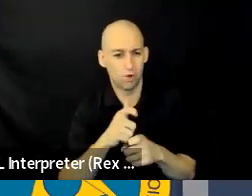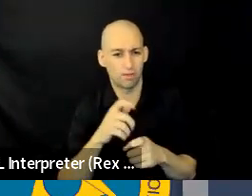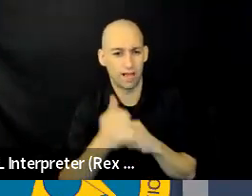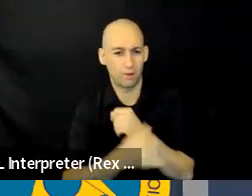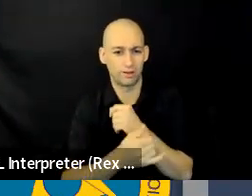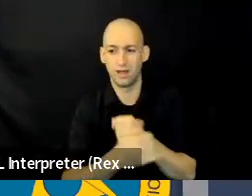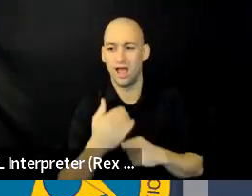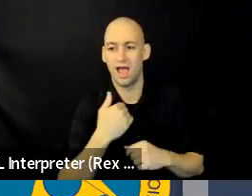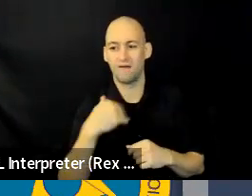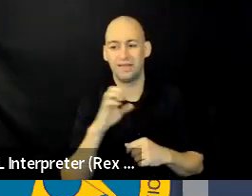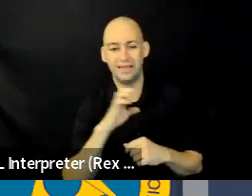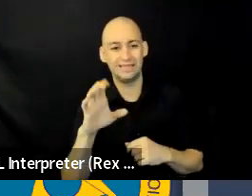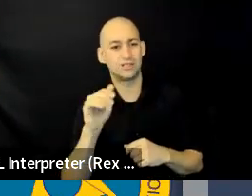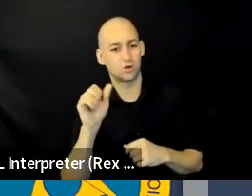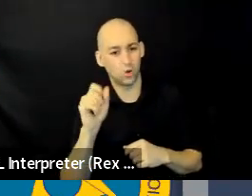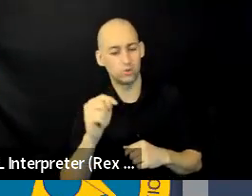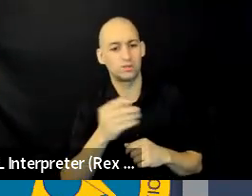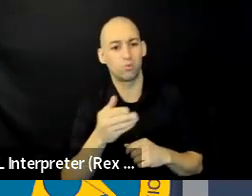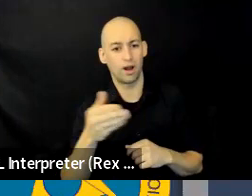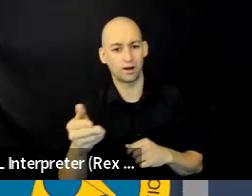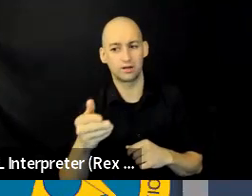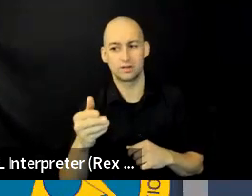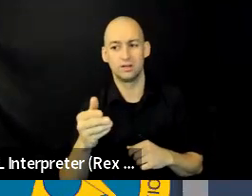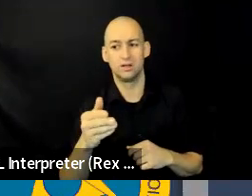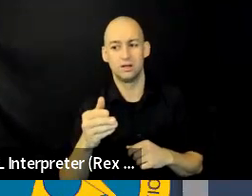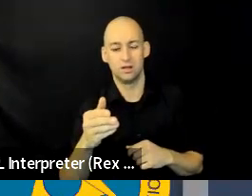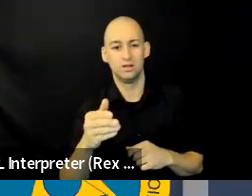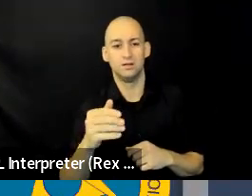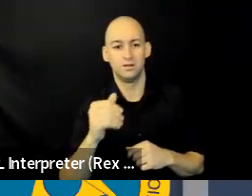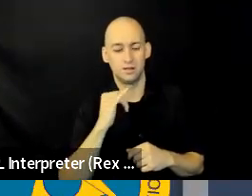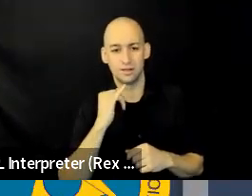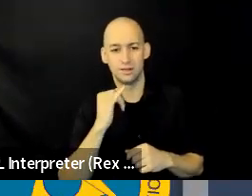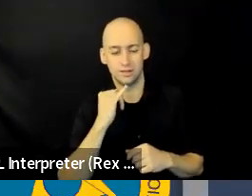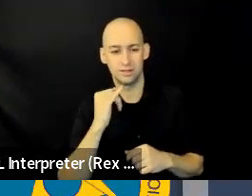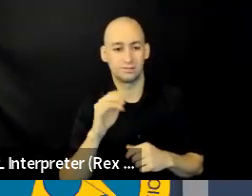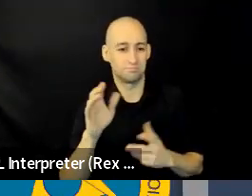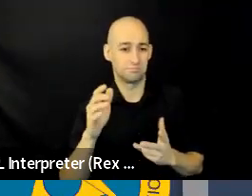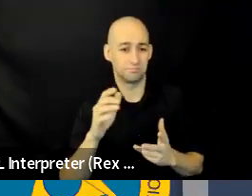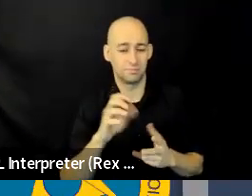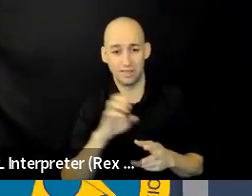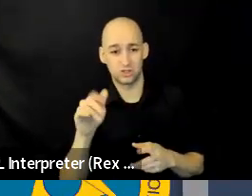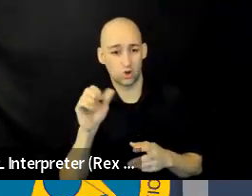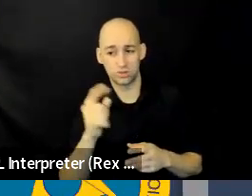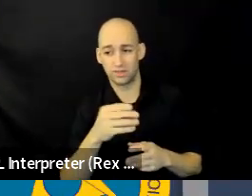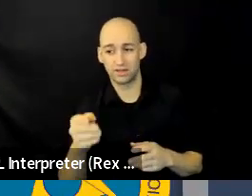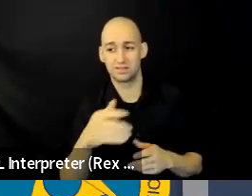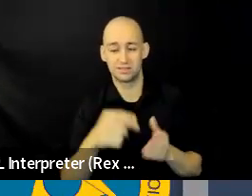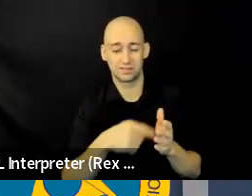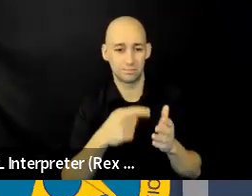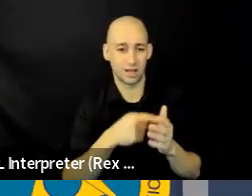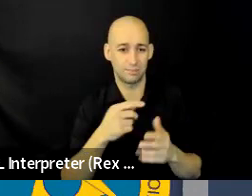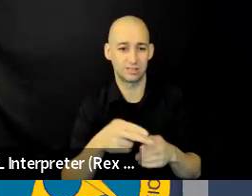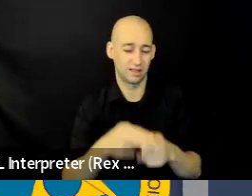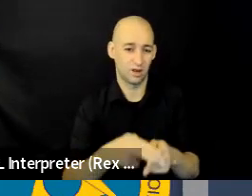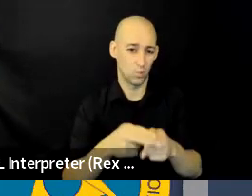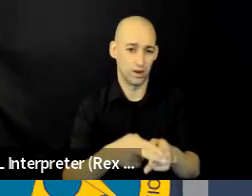shipped. Some of it, our beer, can make weight on a 43-foot trailer, but some of the longer ones need a longer, and this isn't a bigger truck.